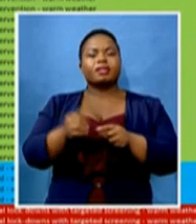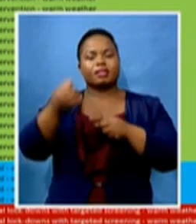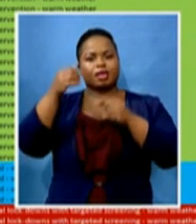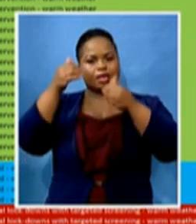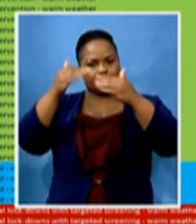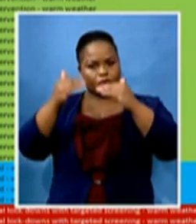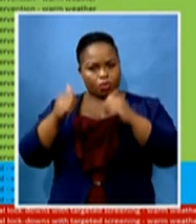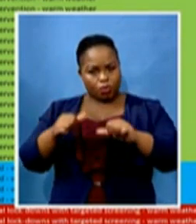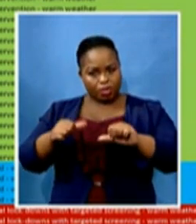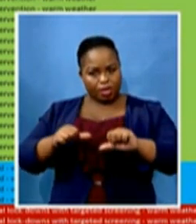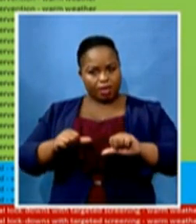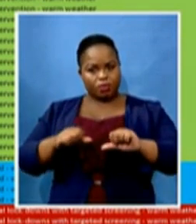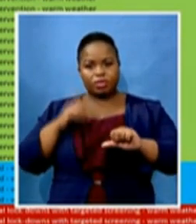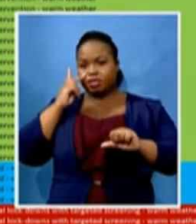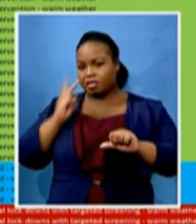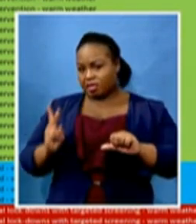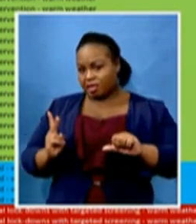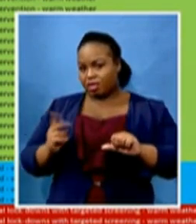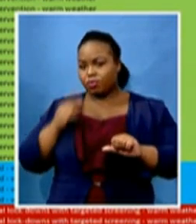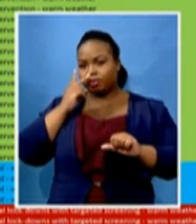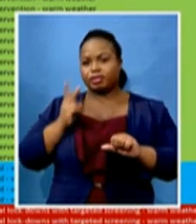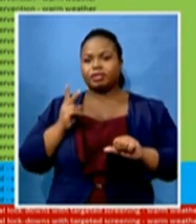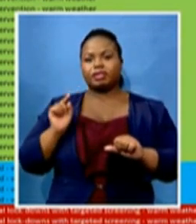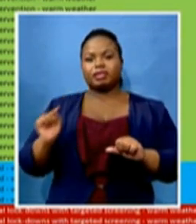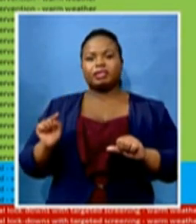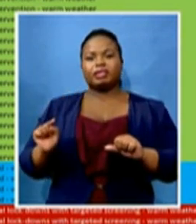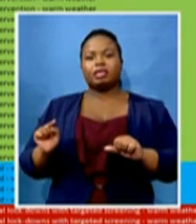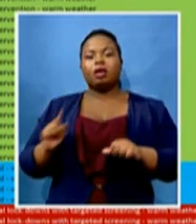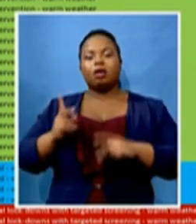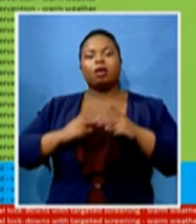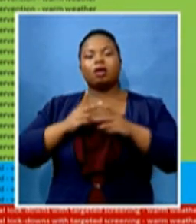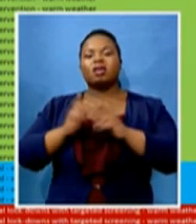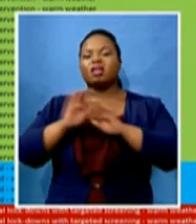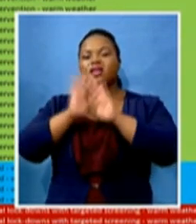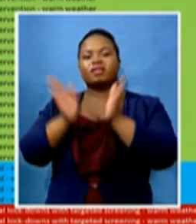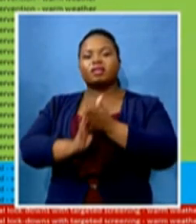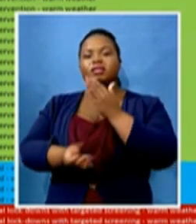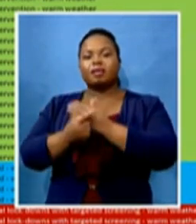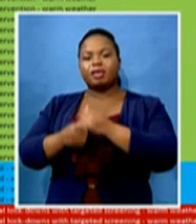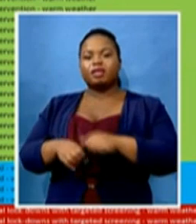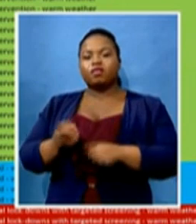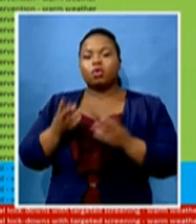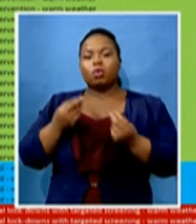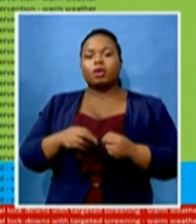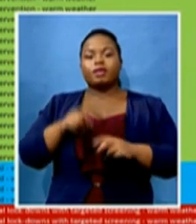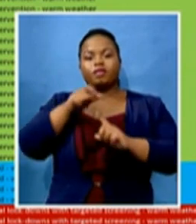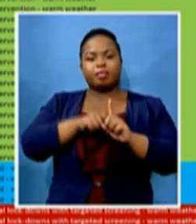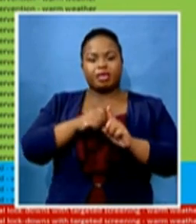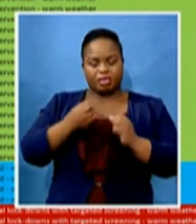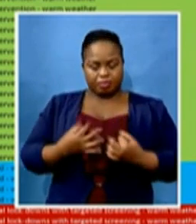see what is happening to new infections based on which scenario is active at that time.